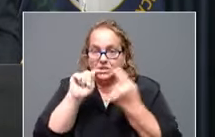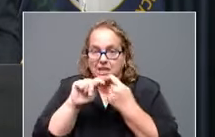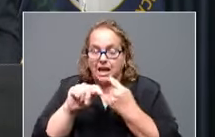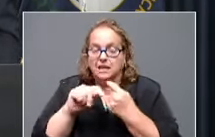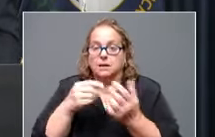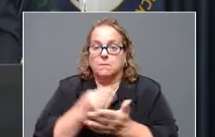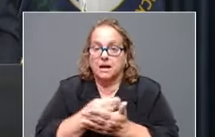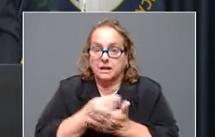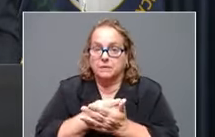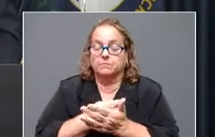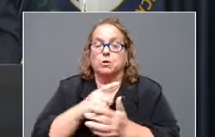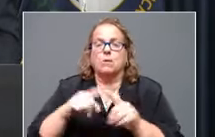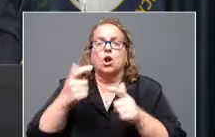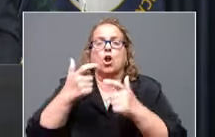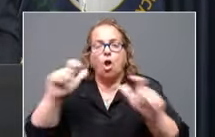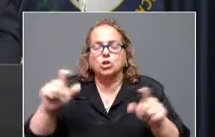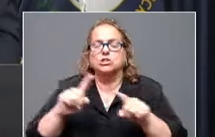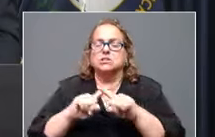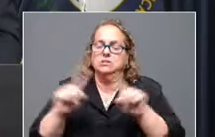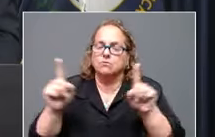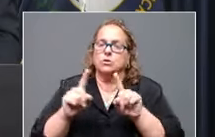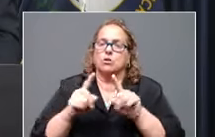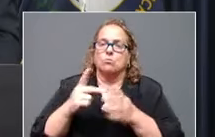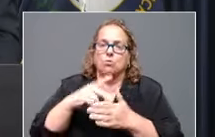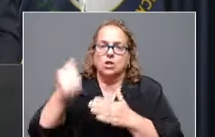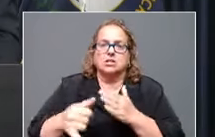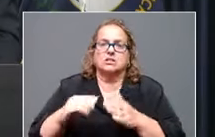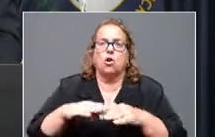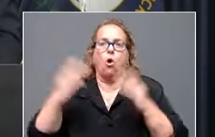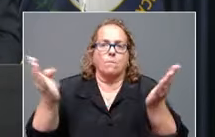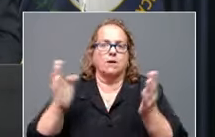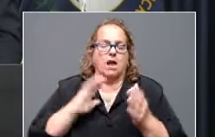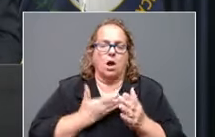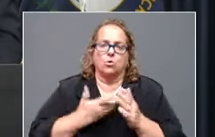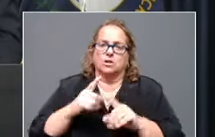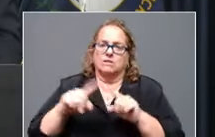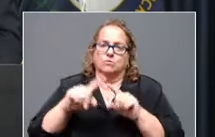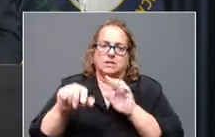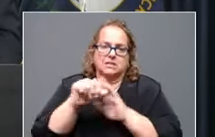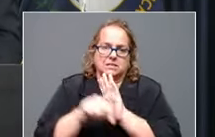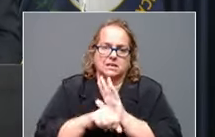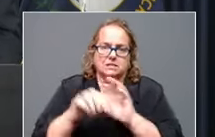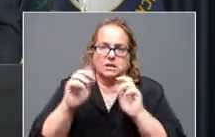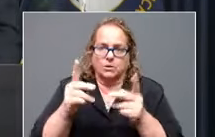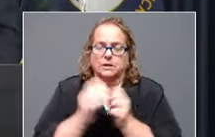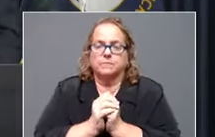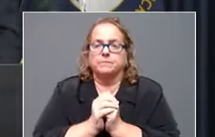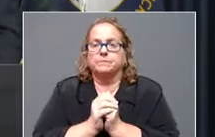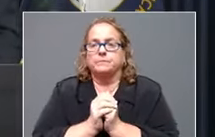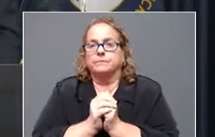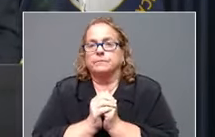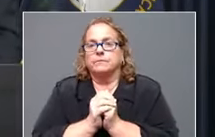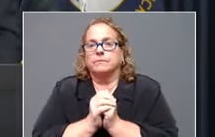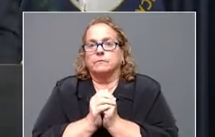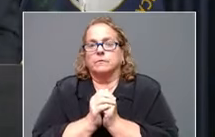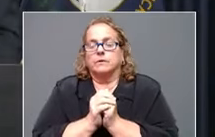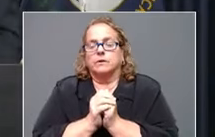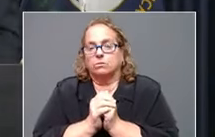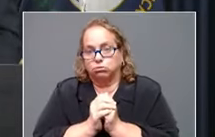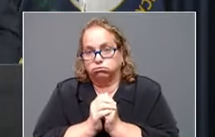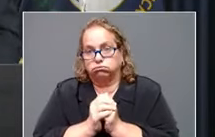large, significant projects that open up a lot of portions of our state. All right, to everybody out there, here we are